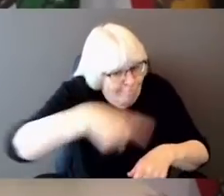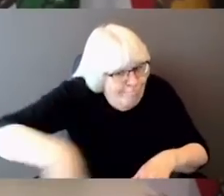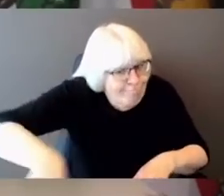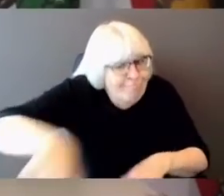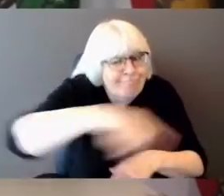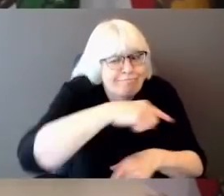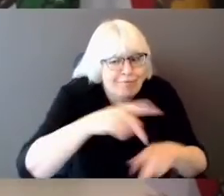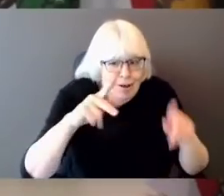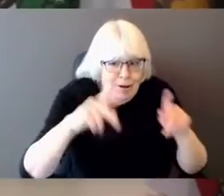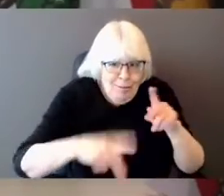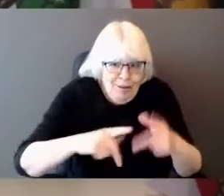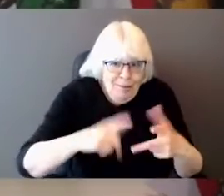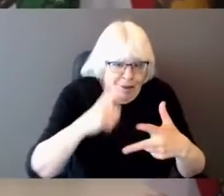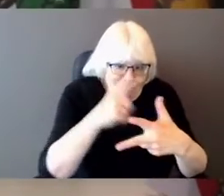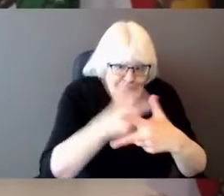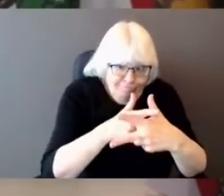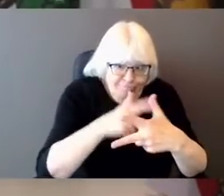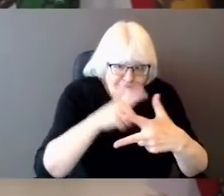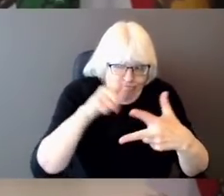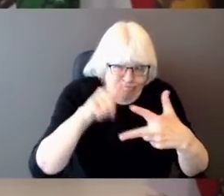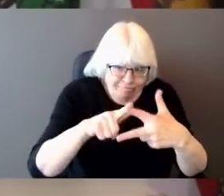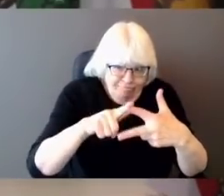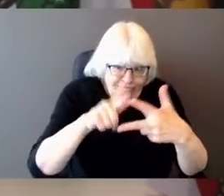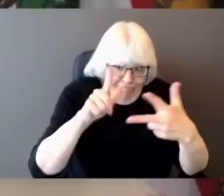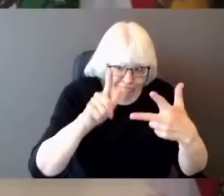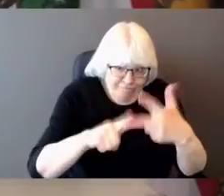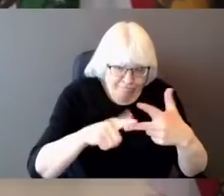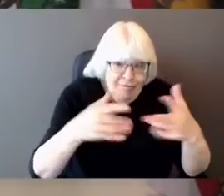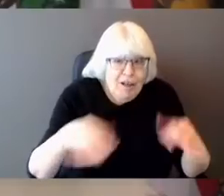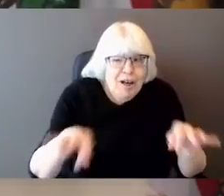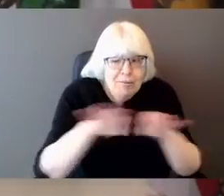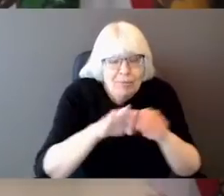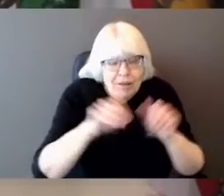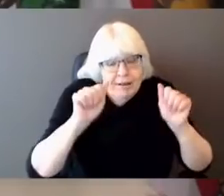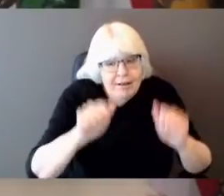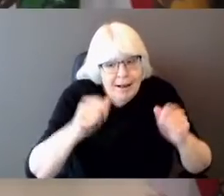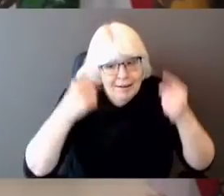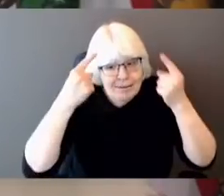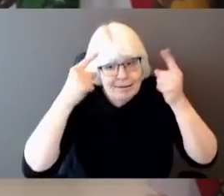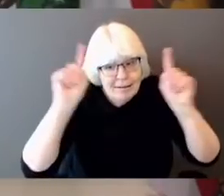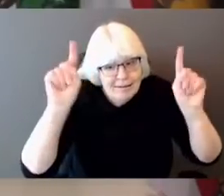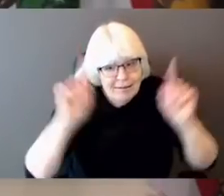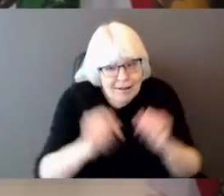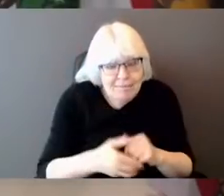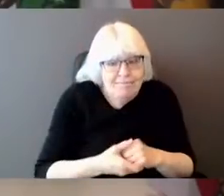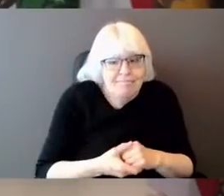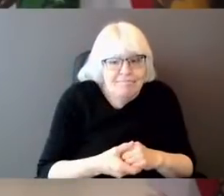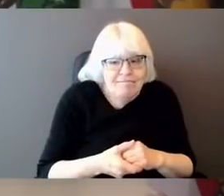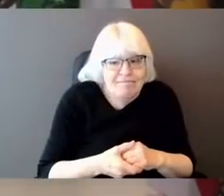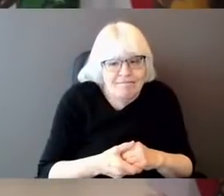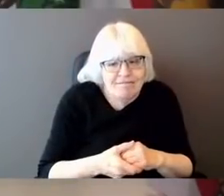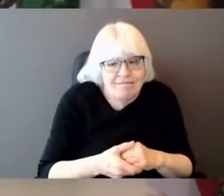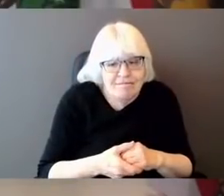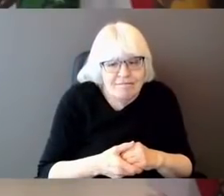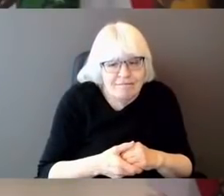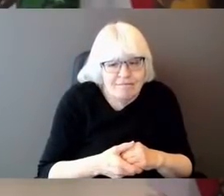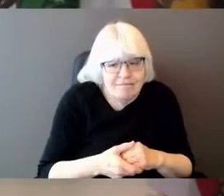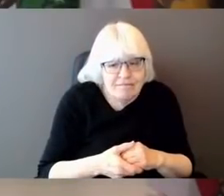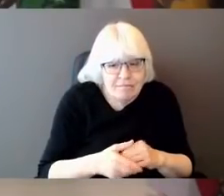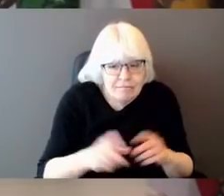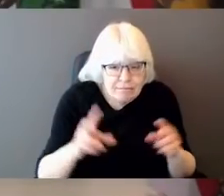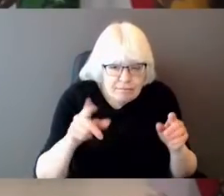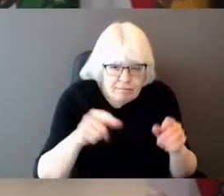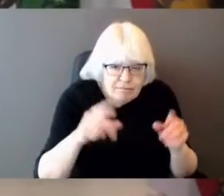Now I'm curious about which will become important when we enter step one, the definition of fully vaccinated. I know that has